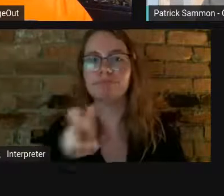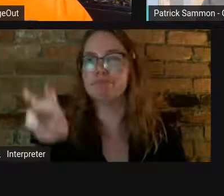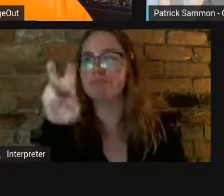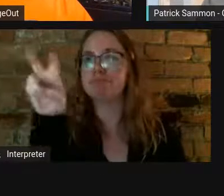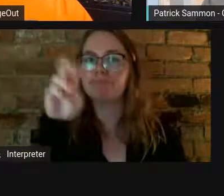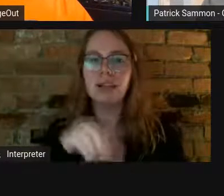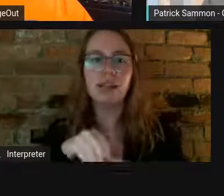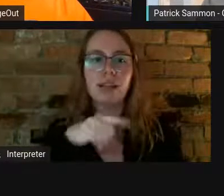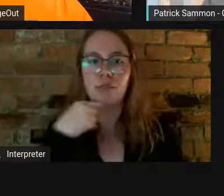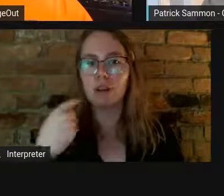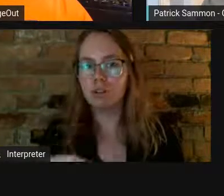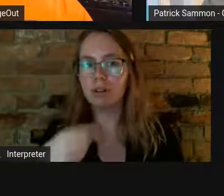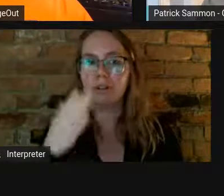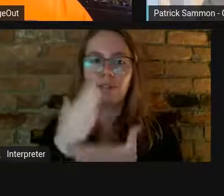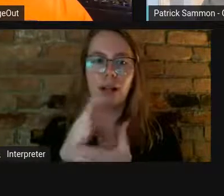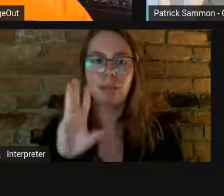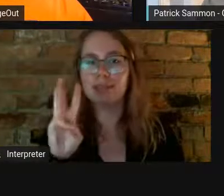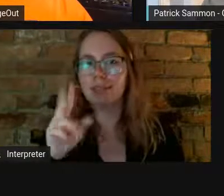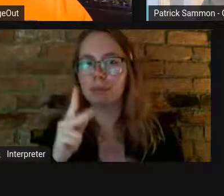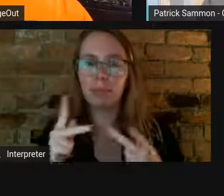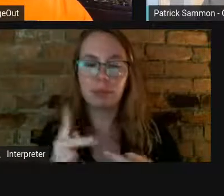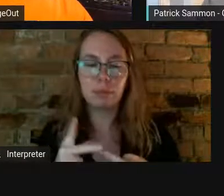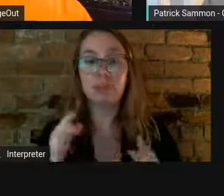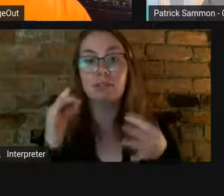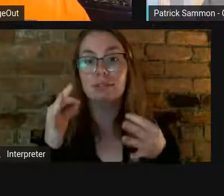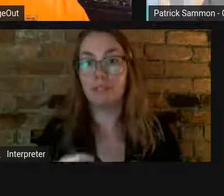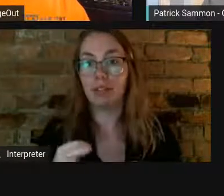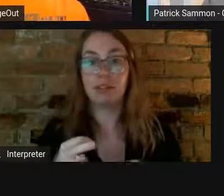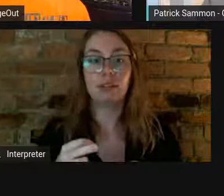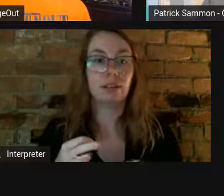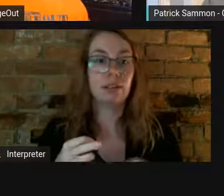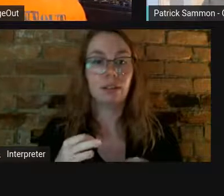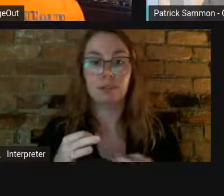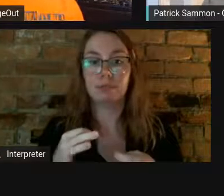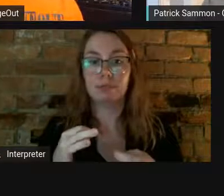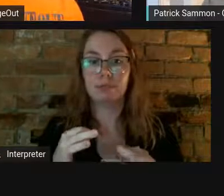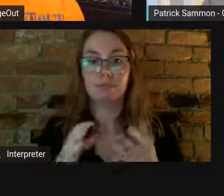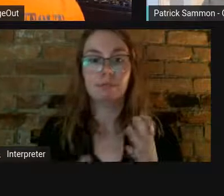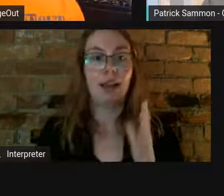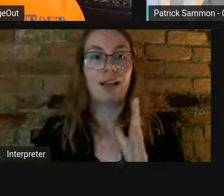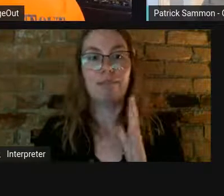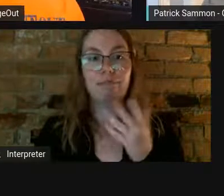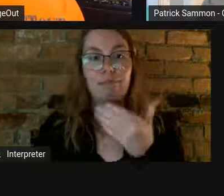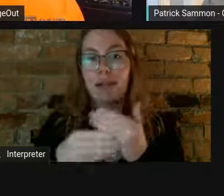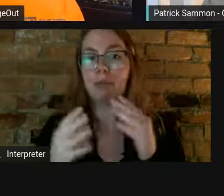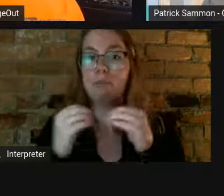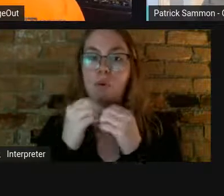really definitely built to the structure of the documentary, because as Paul mentioned